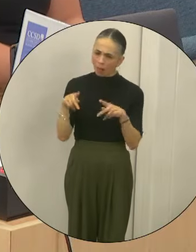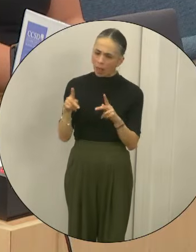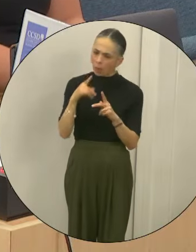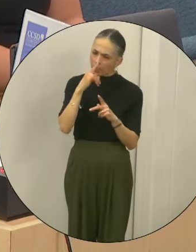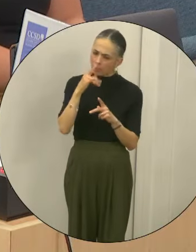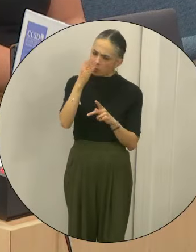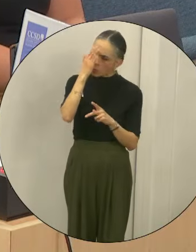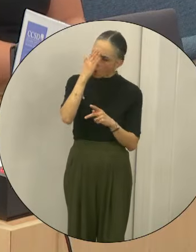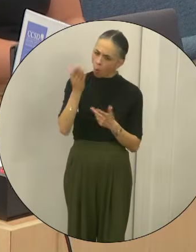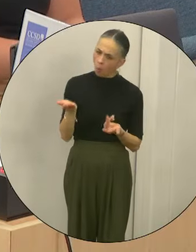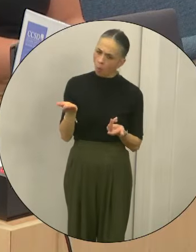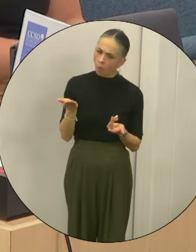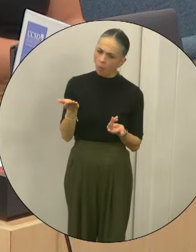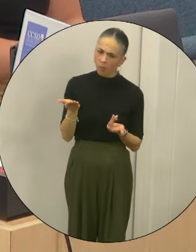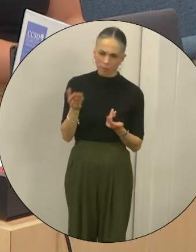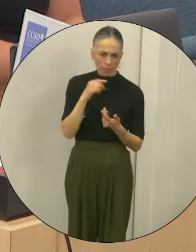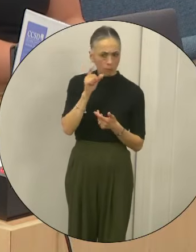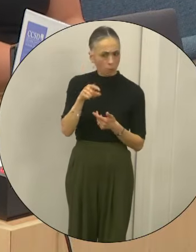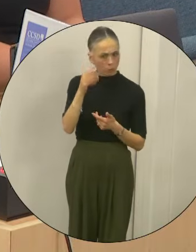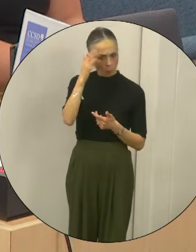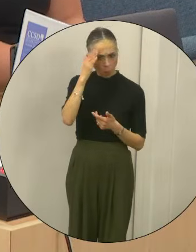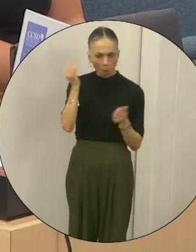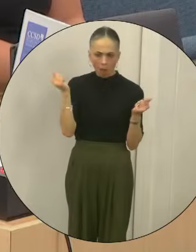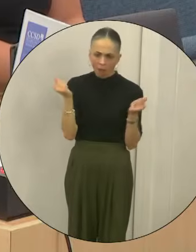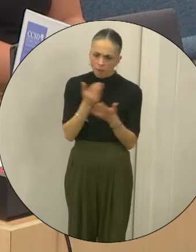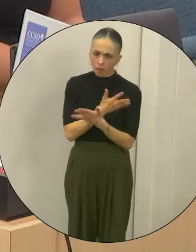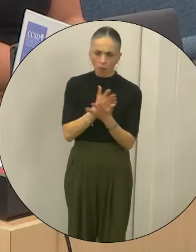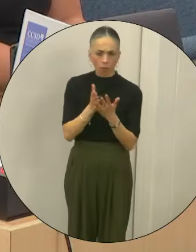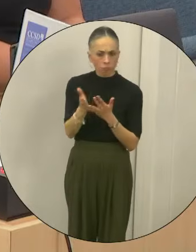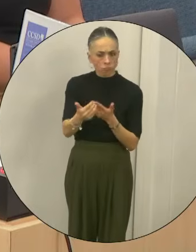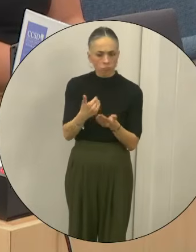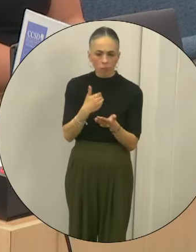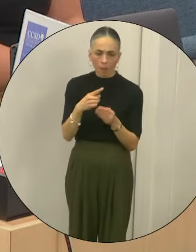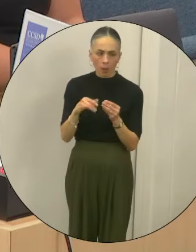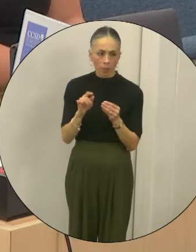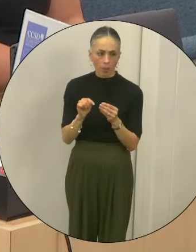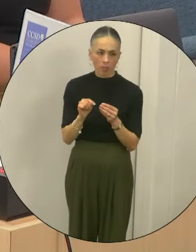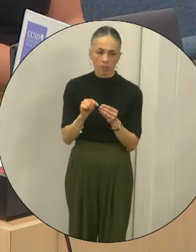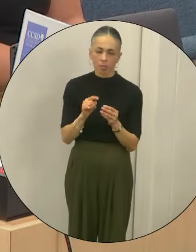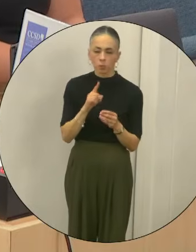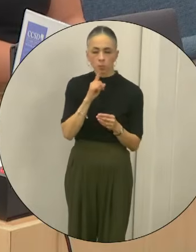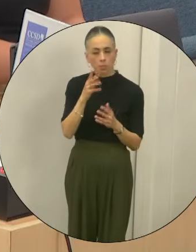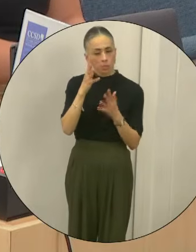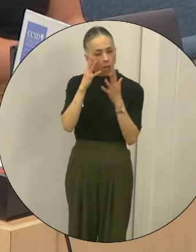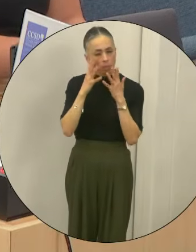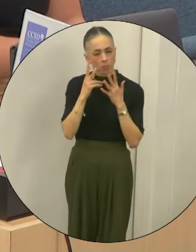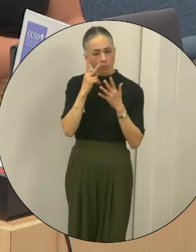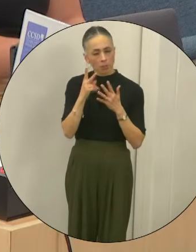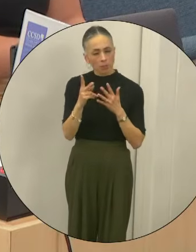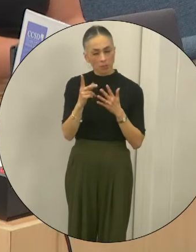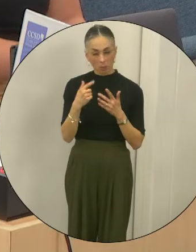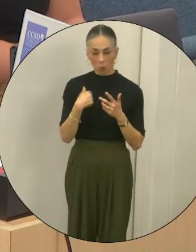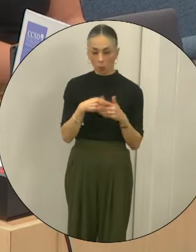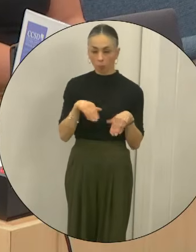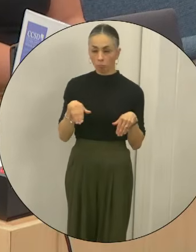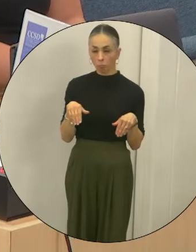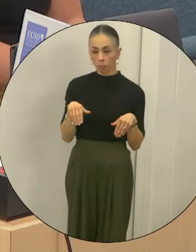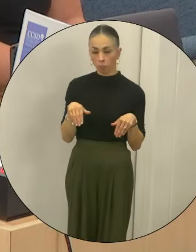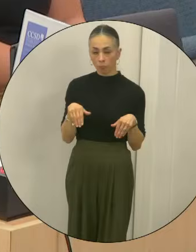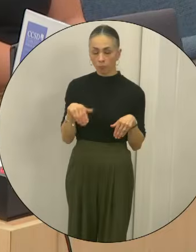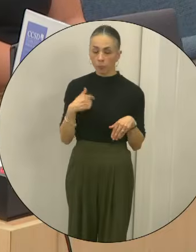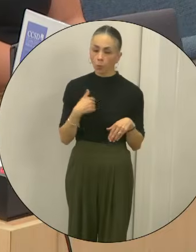all the stuff when they don't supposed to know anything about it? It's very sad to see that we're not doing anything. You know, we gotta